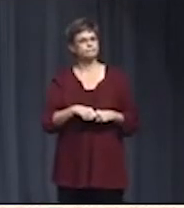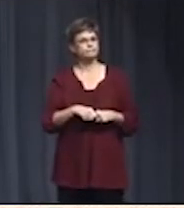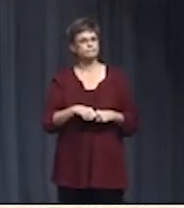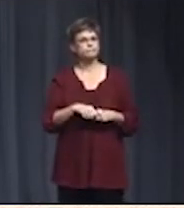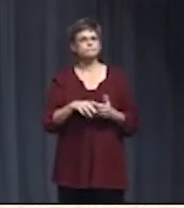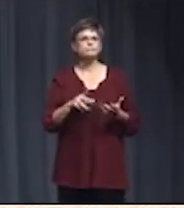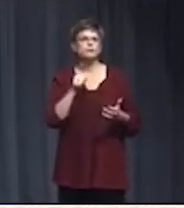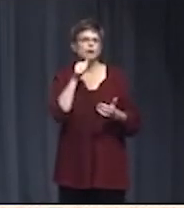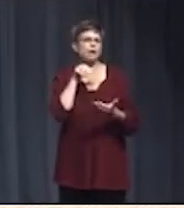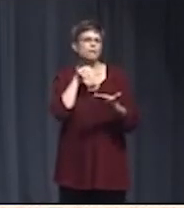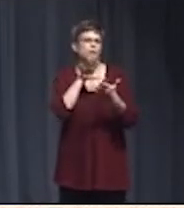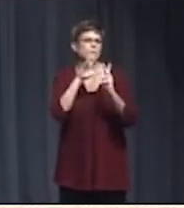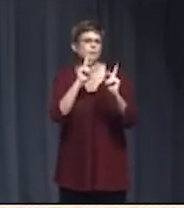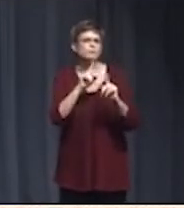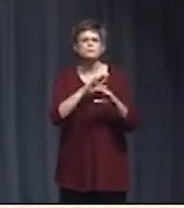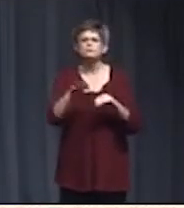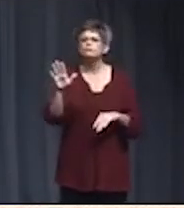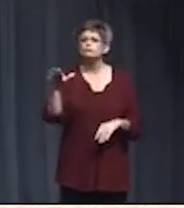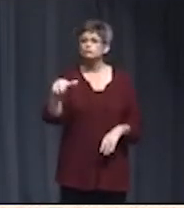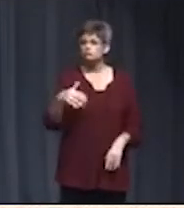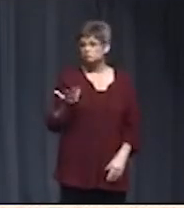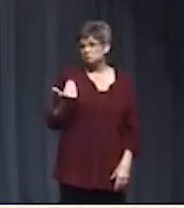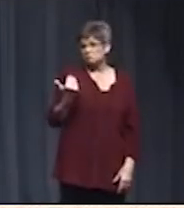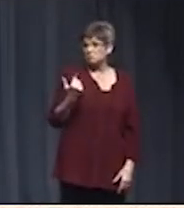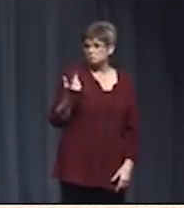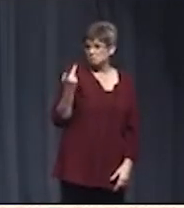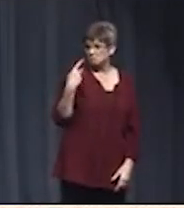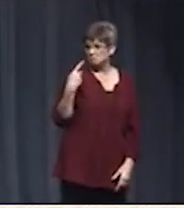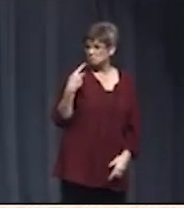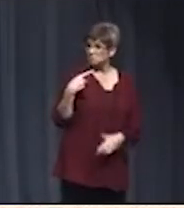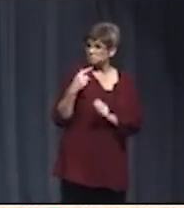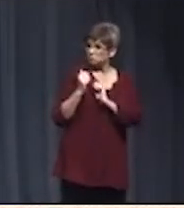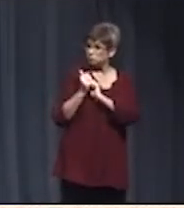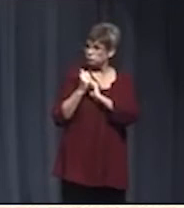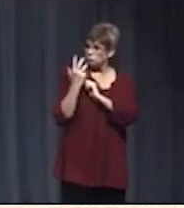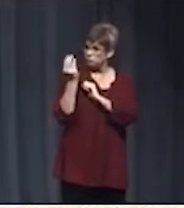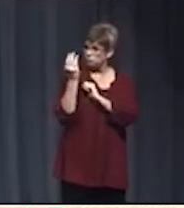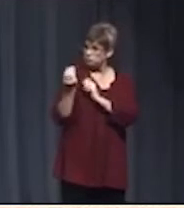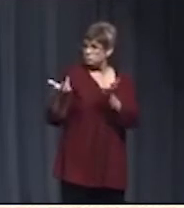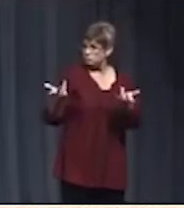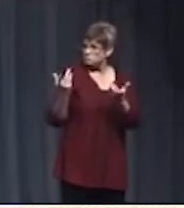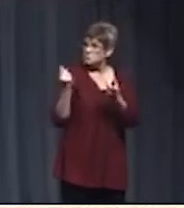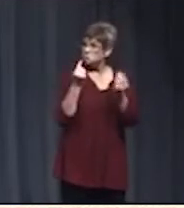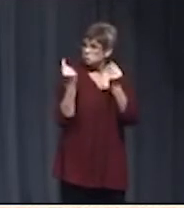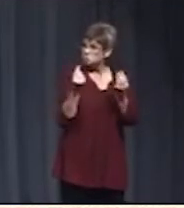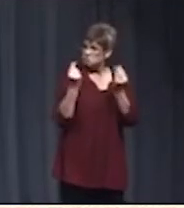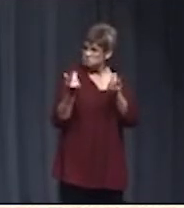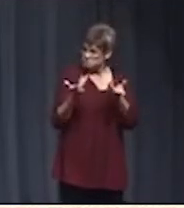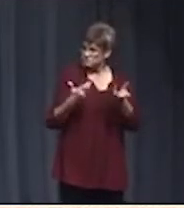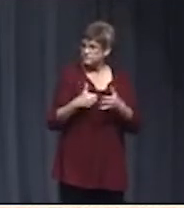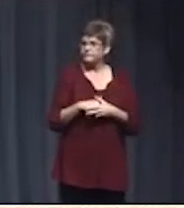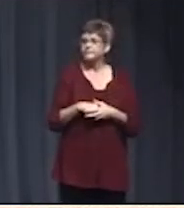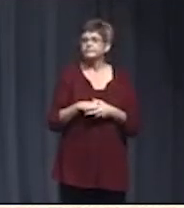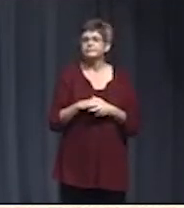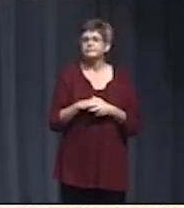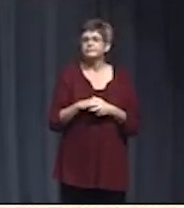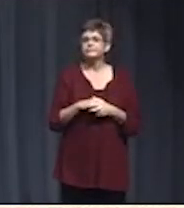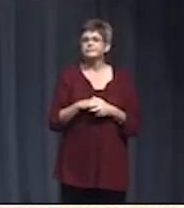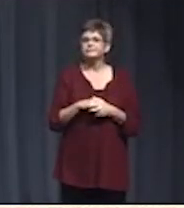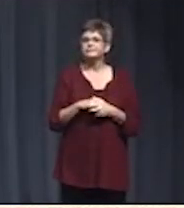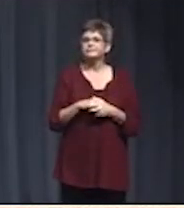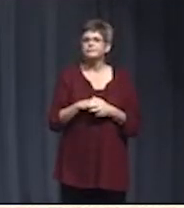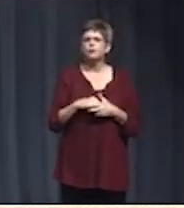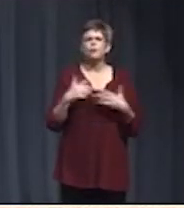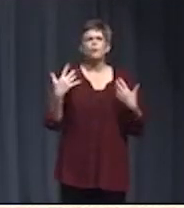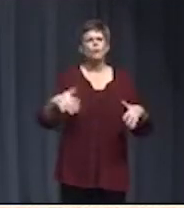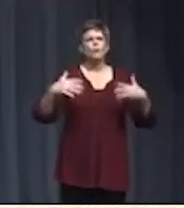Privately, not in front of everybody, but kind of said, you know, hey, you know, you want, let's go, you know, get together and we go do some stuff and blah, blah, blah, blah, blah. She